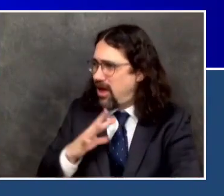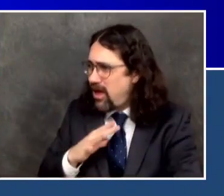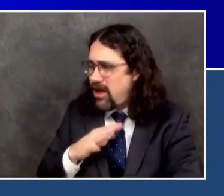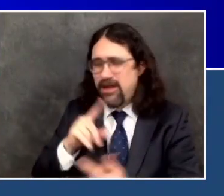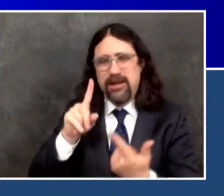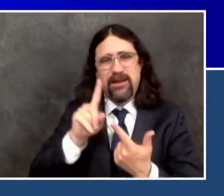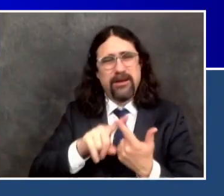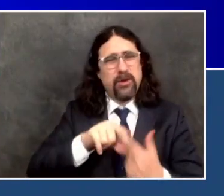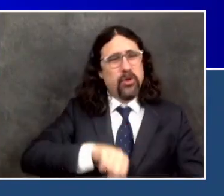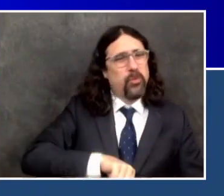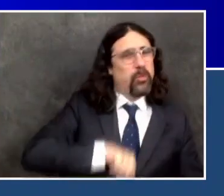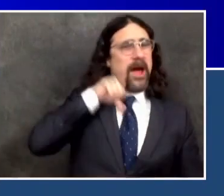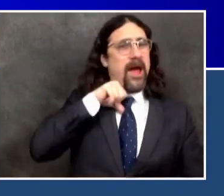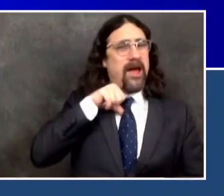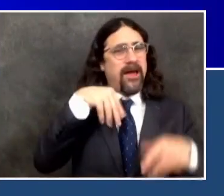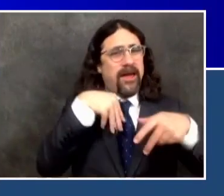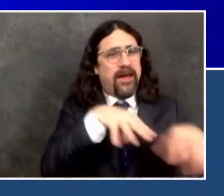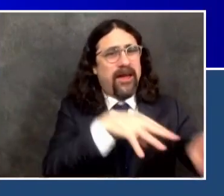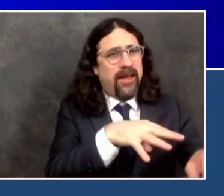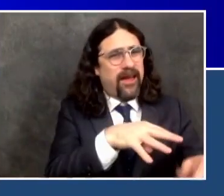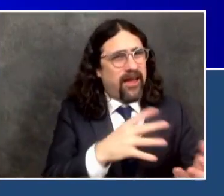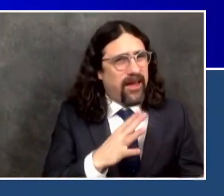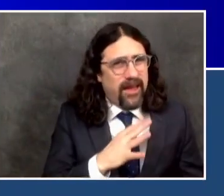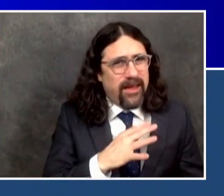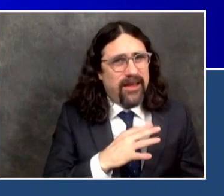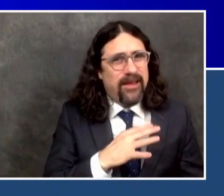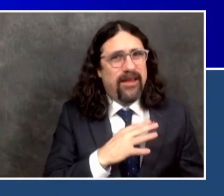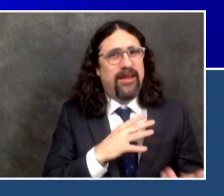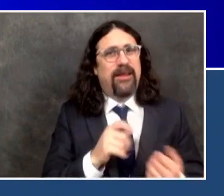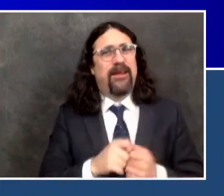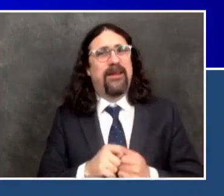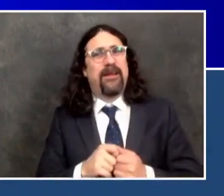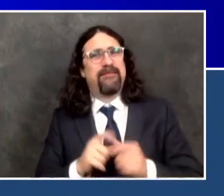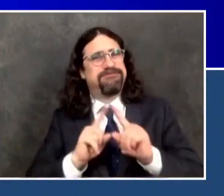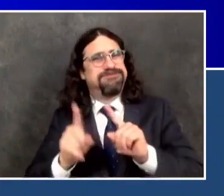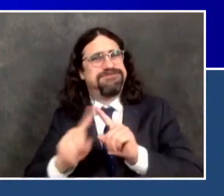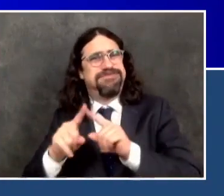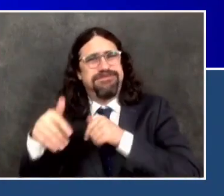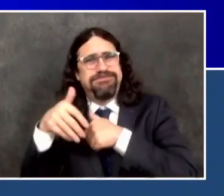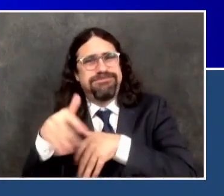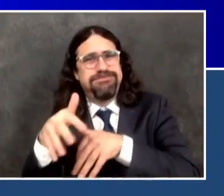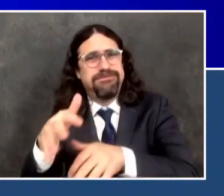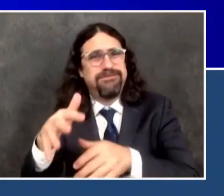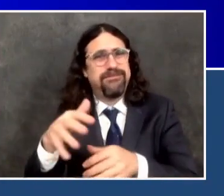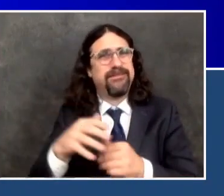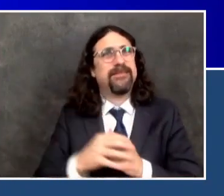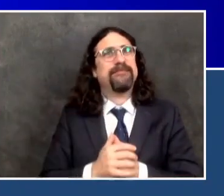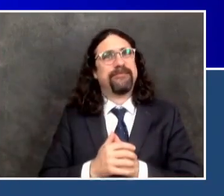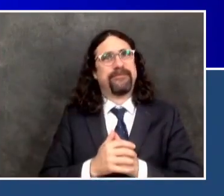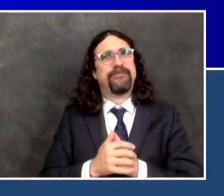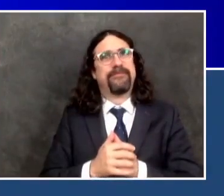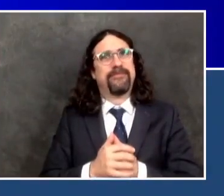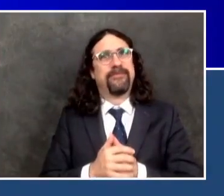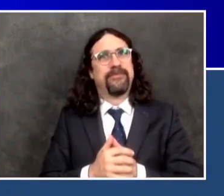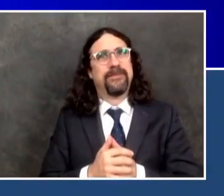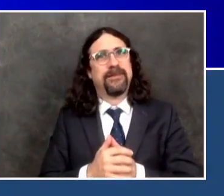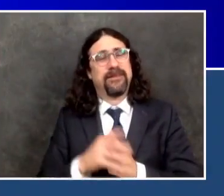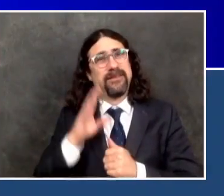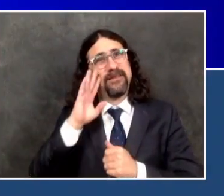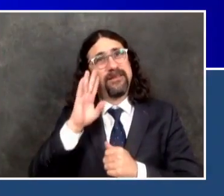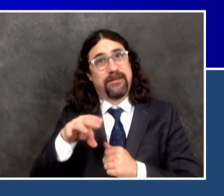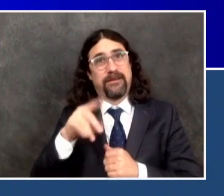of the Pride Parade. And it's a very, very big deal. That march